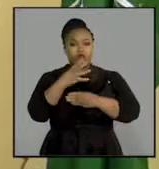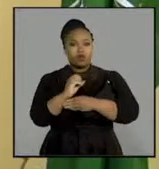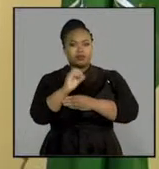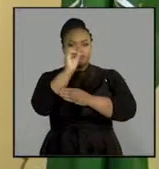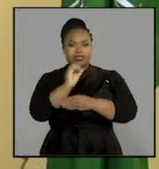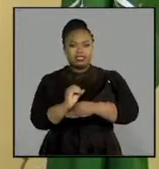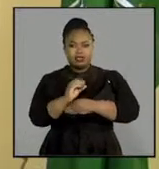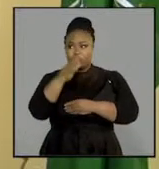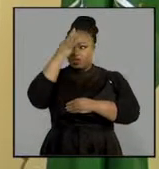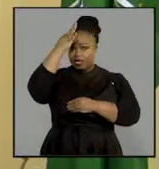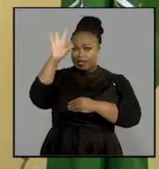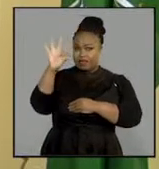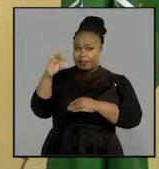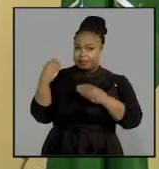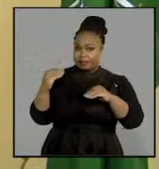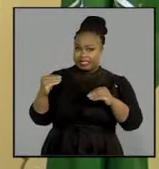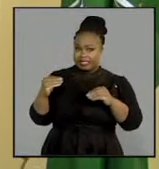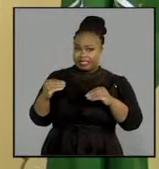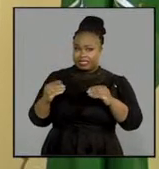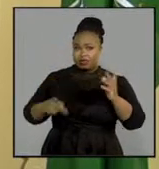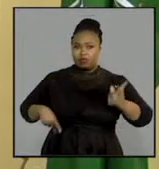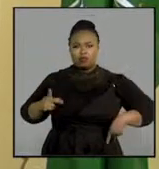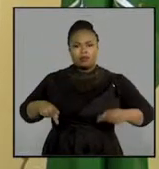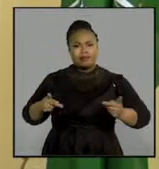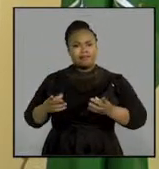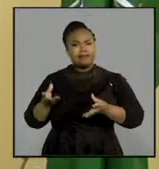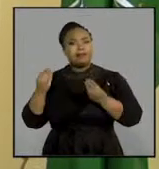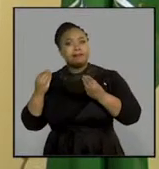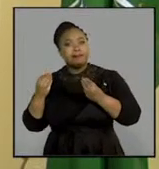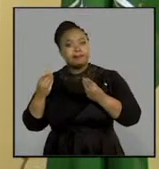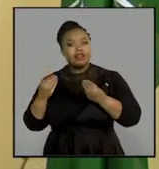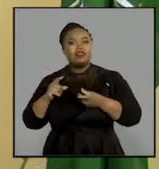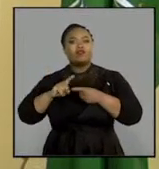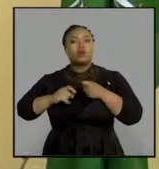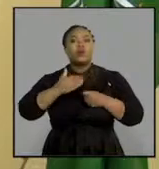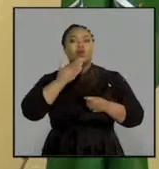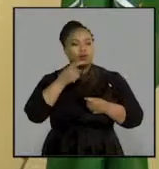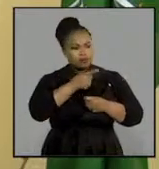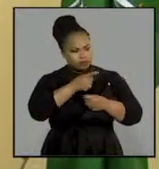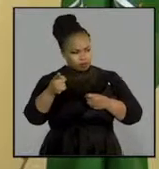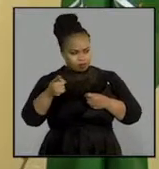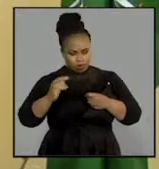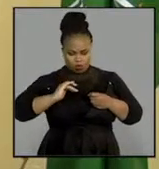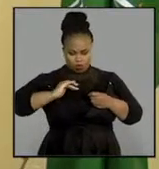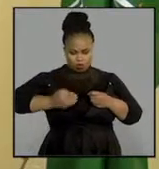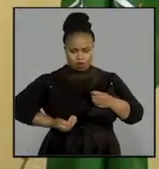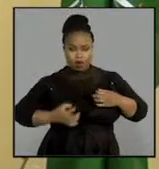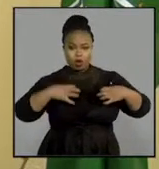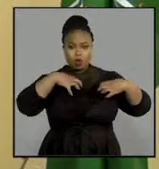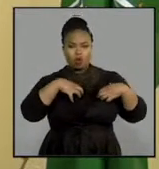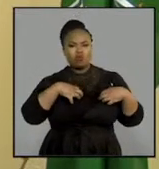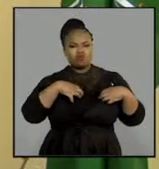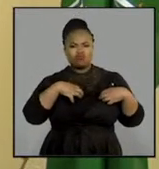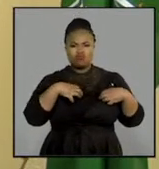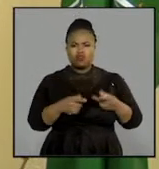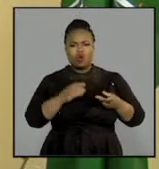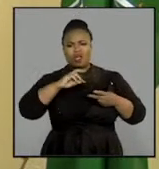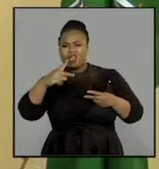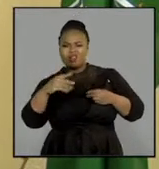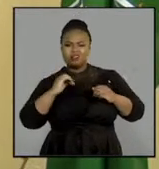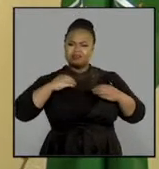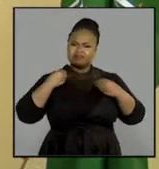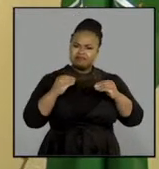40% of public procurement should go to women-owned